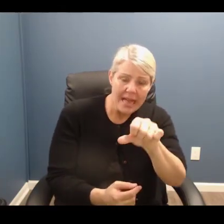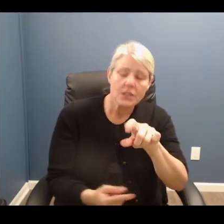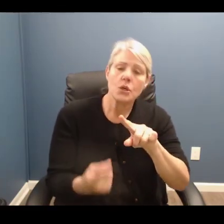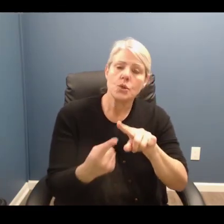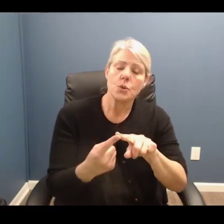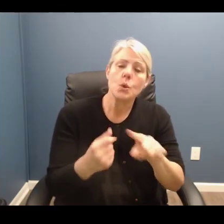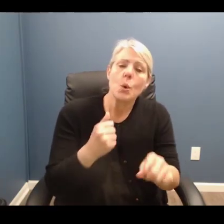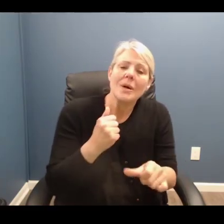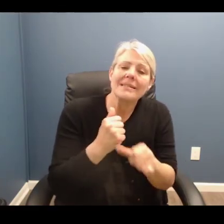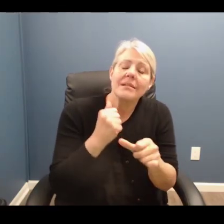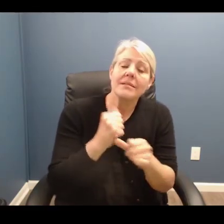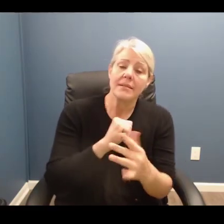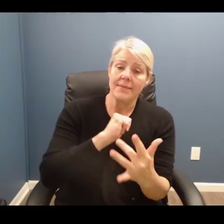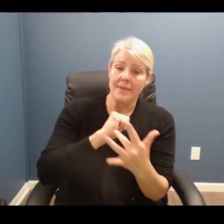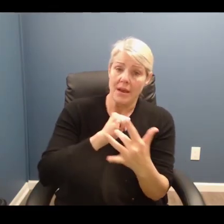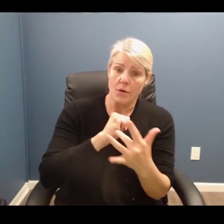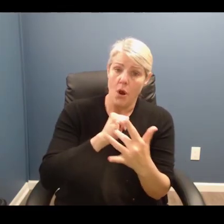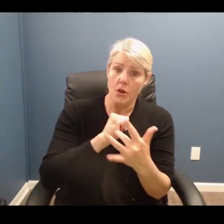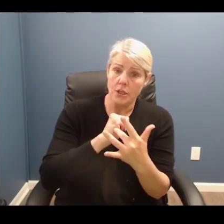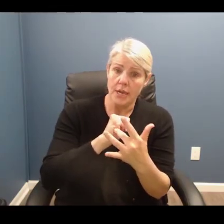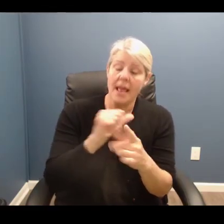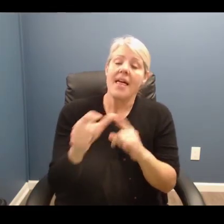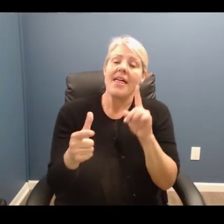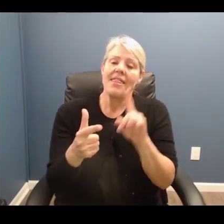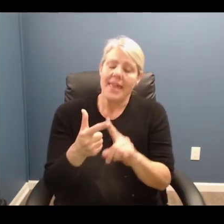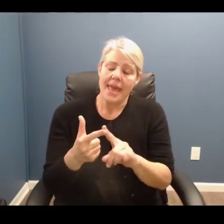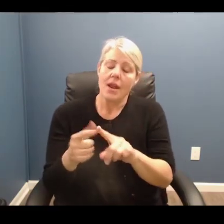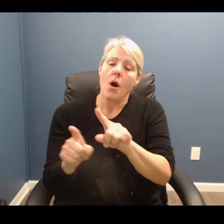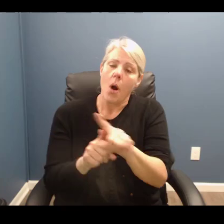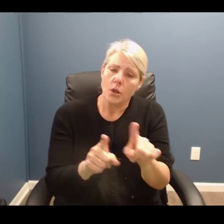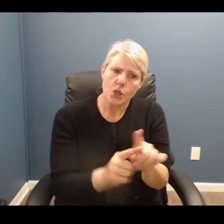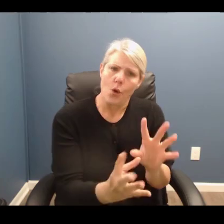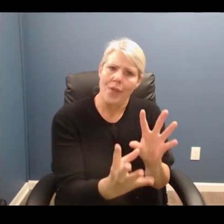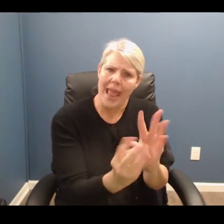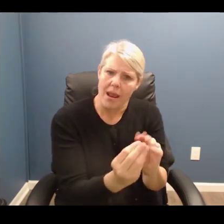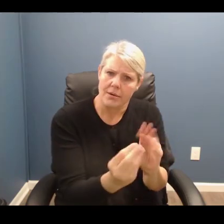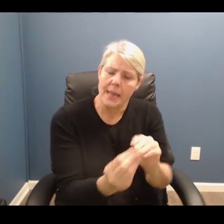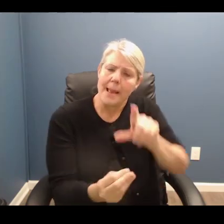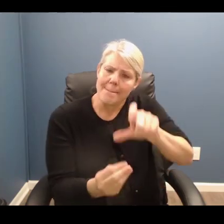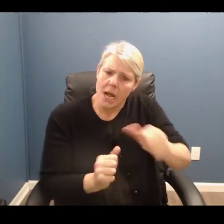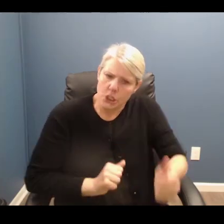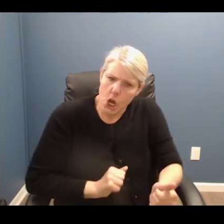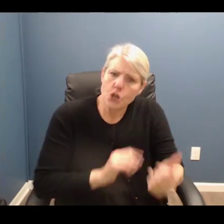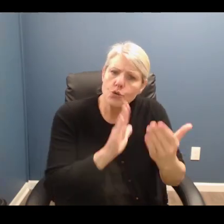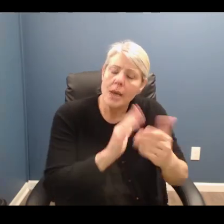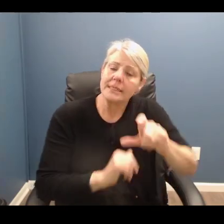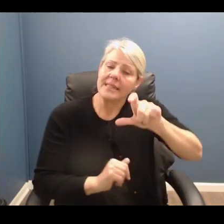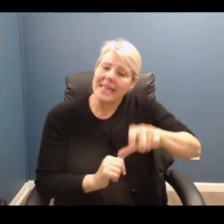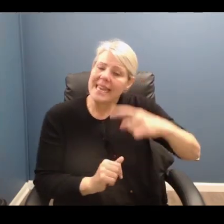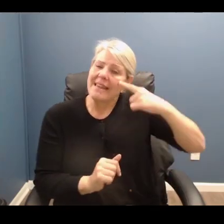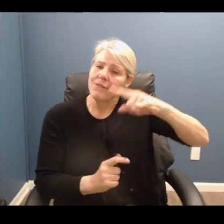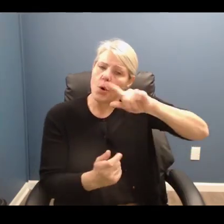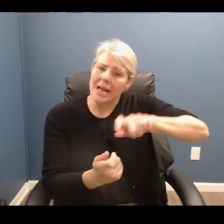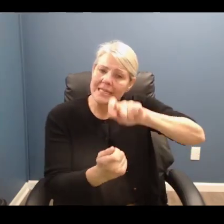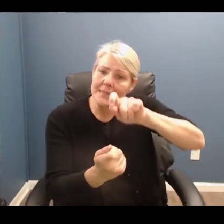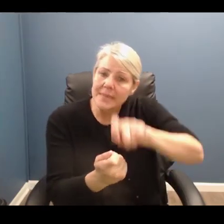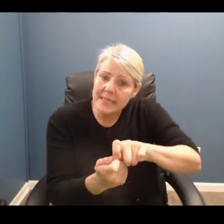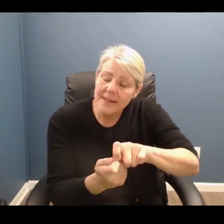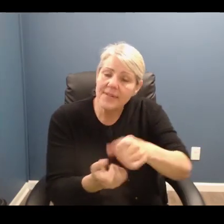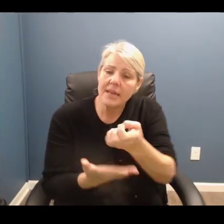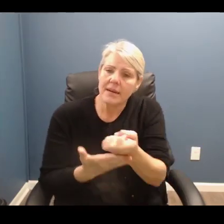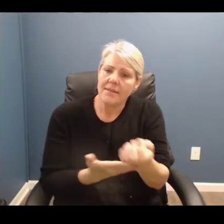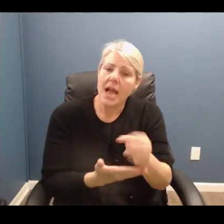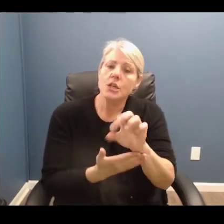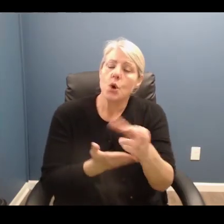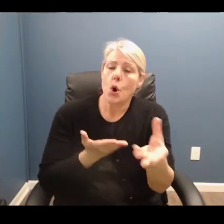assistive technology devices and services, then the ARC must address the need for a particular device or